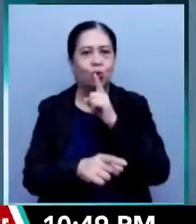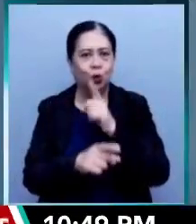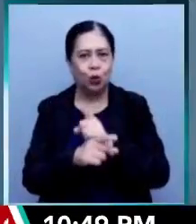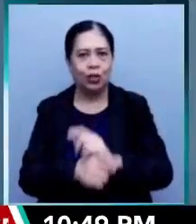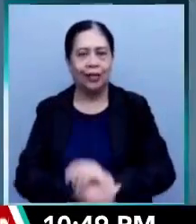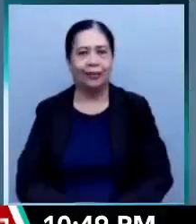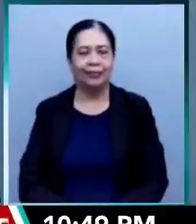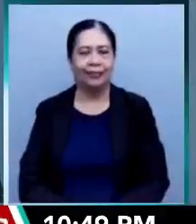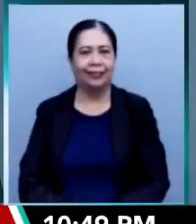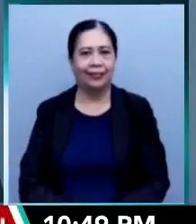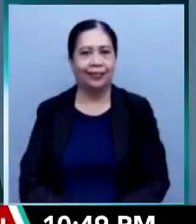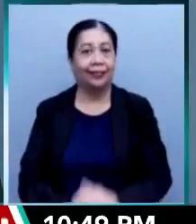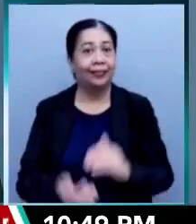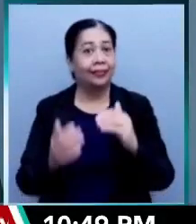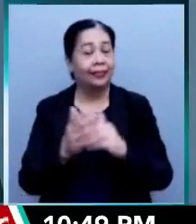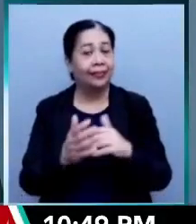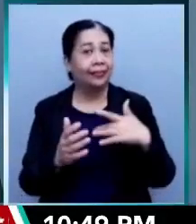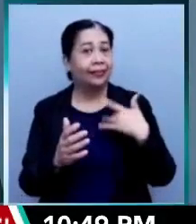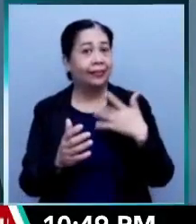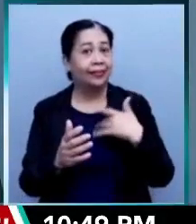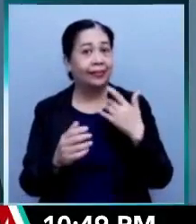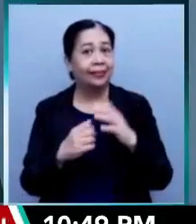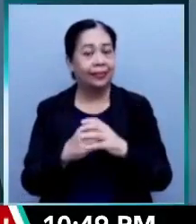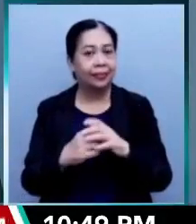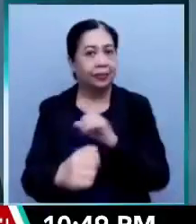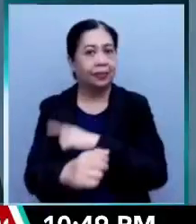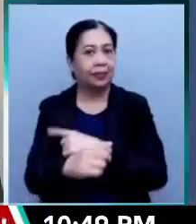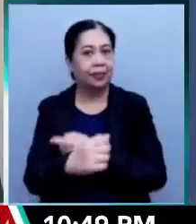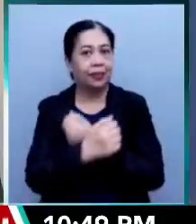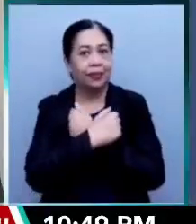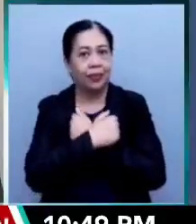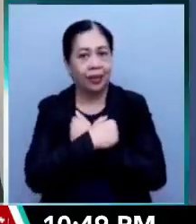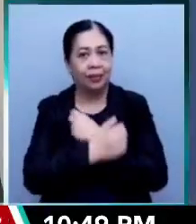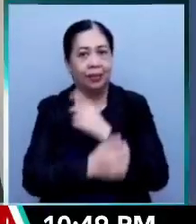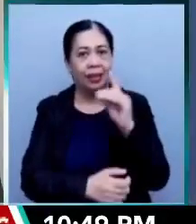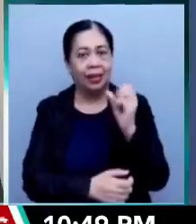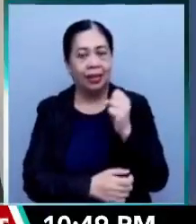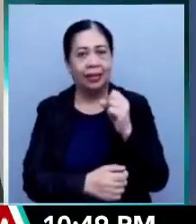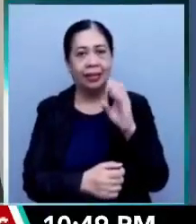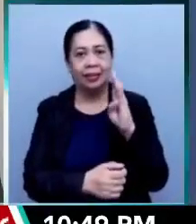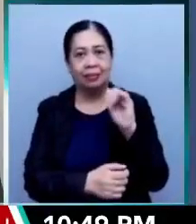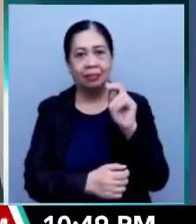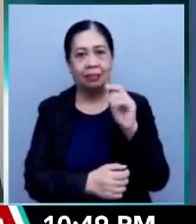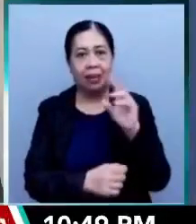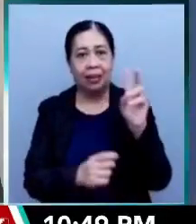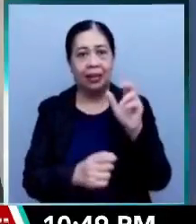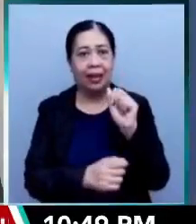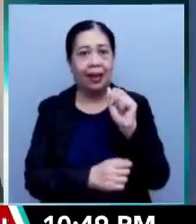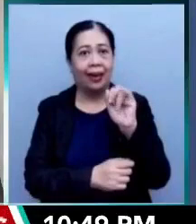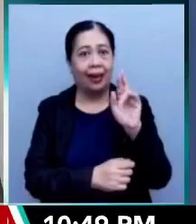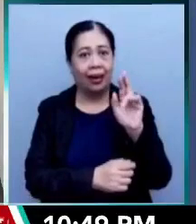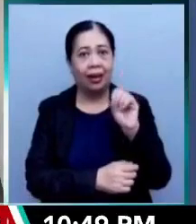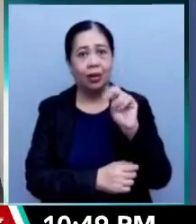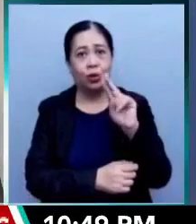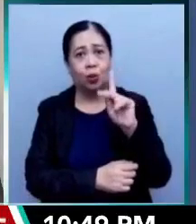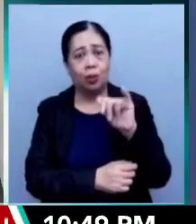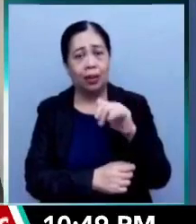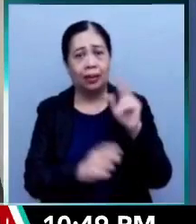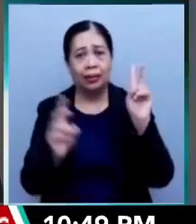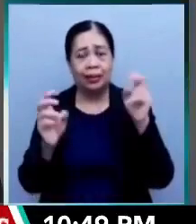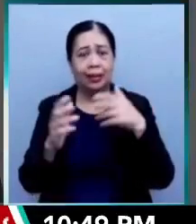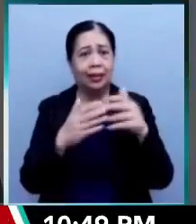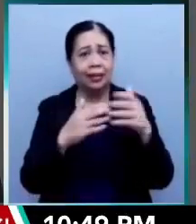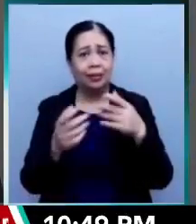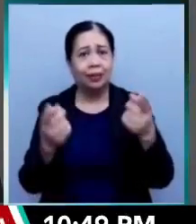Muli namang mararamdaman ang The Power of Love na 80s band na Air Supply. Dahil come what may, ay babalik sila sa